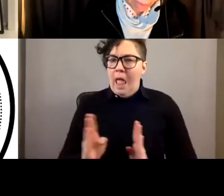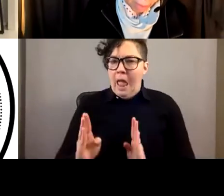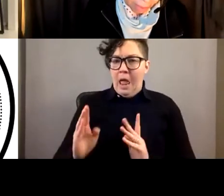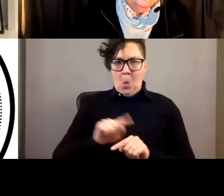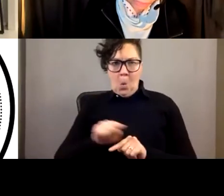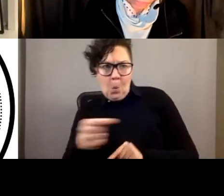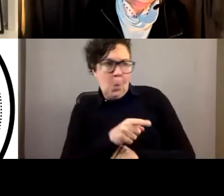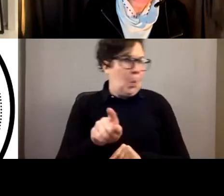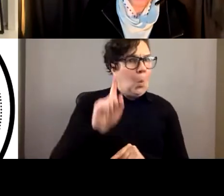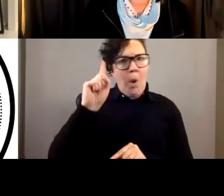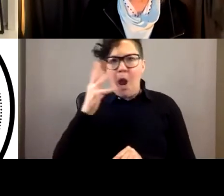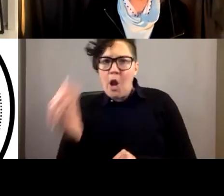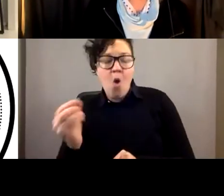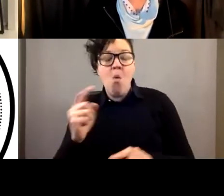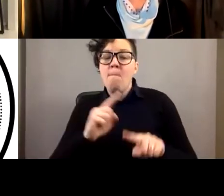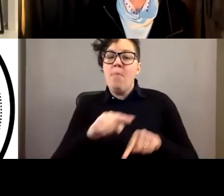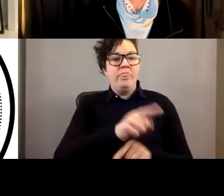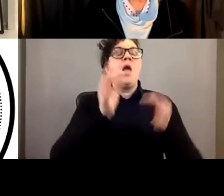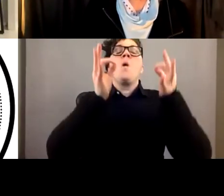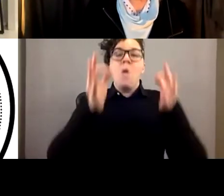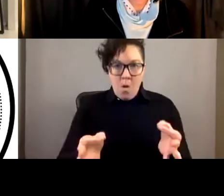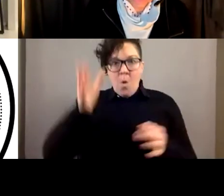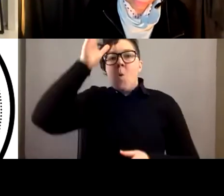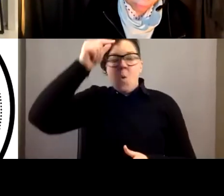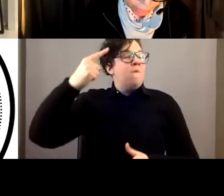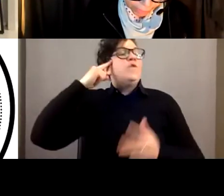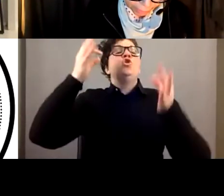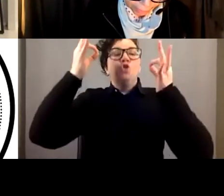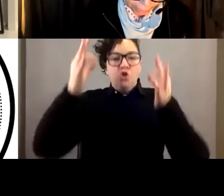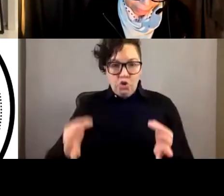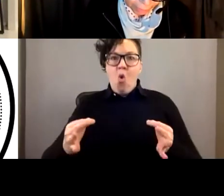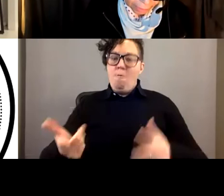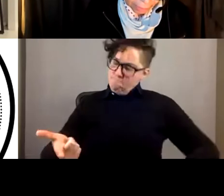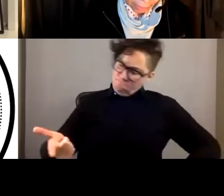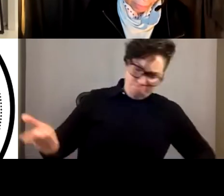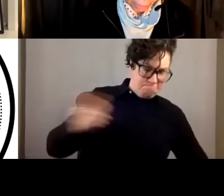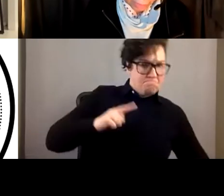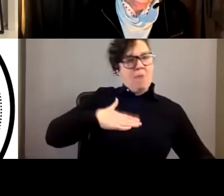they are just so certain that they own this moment.